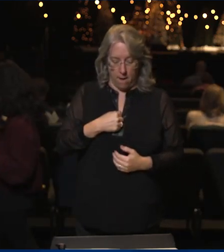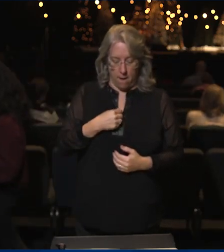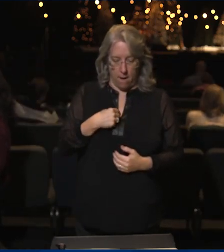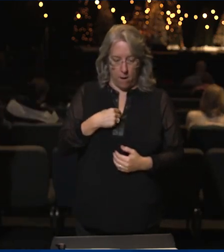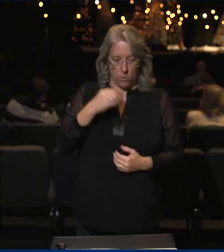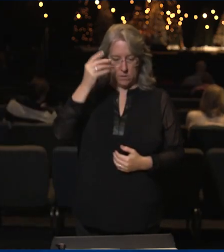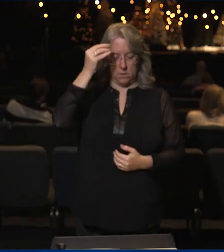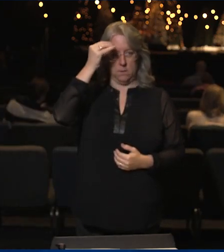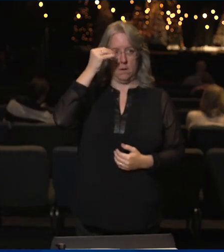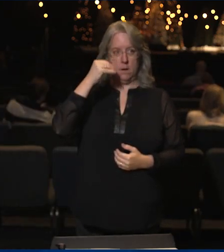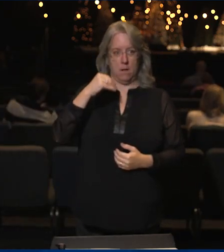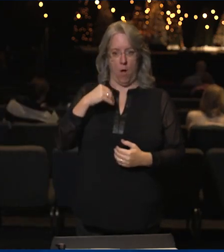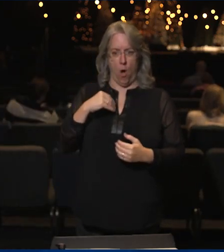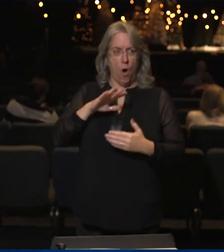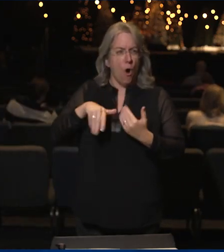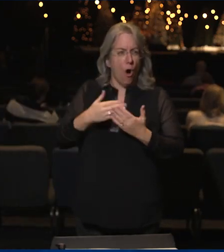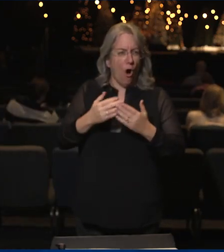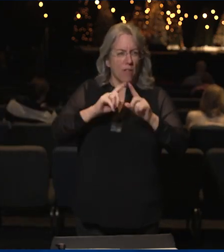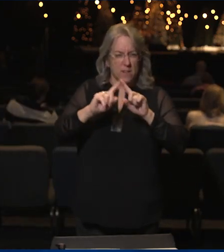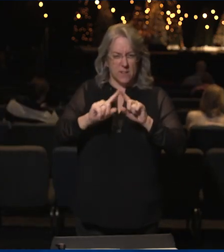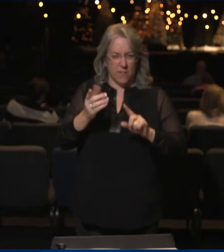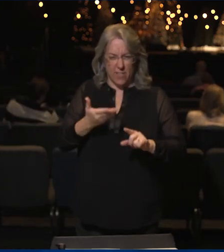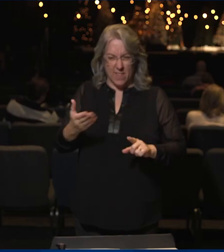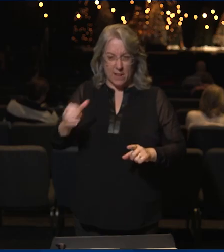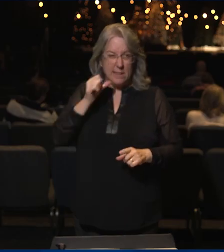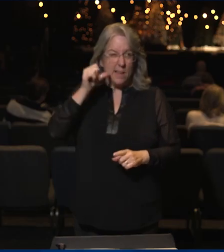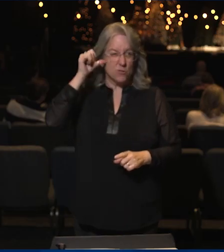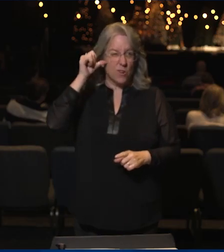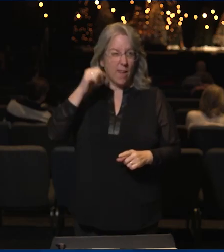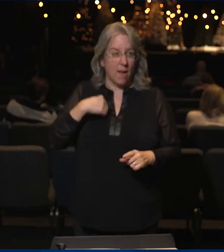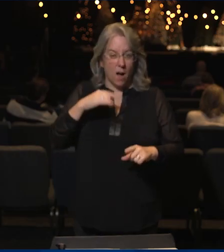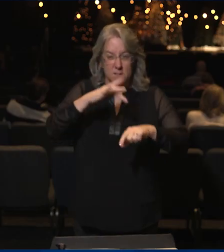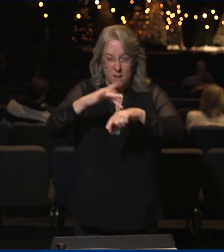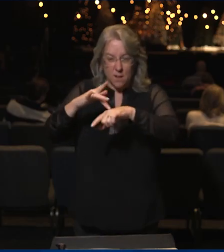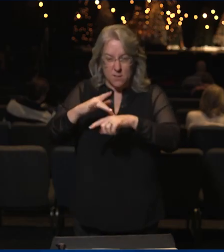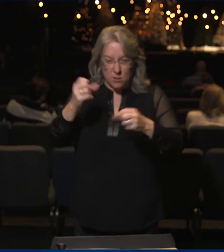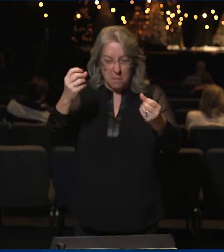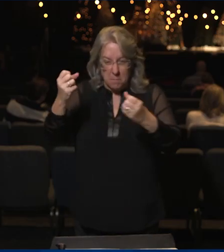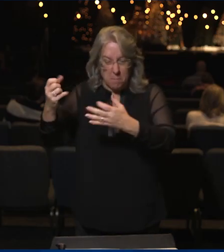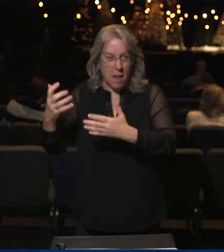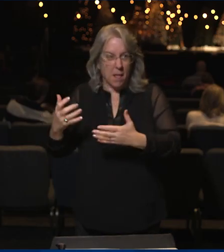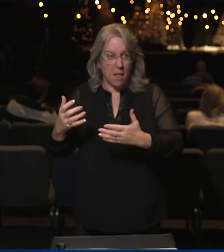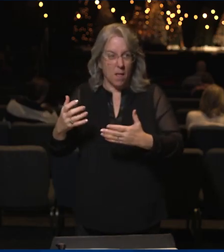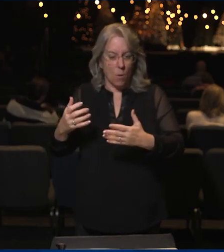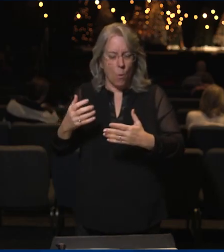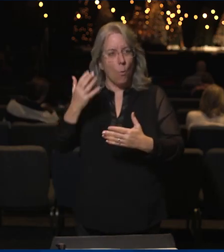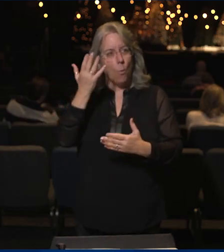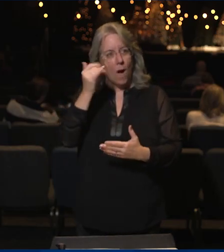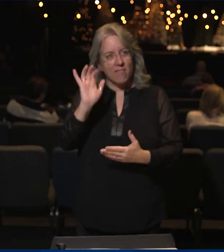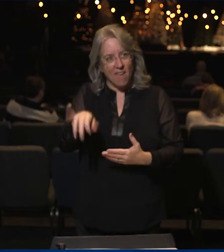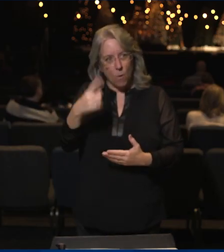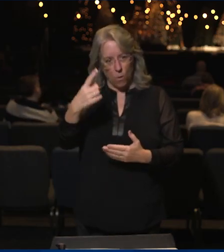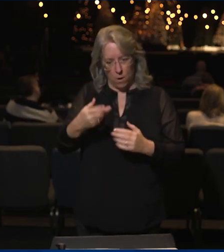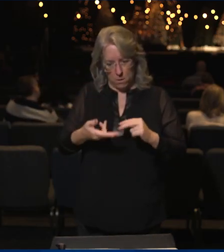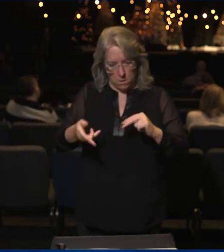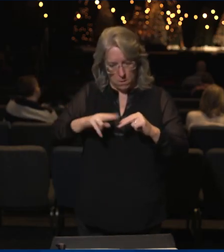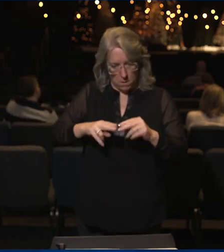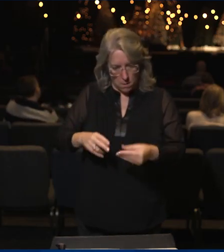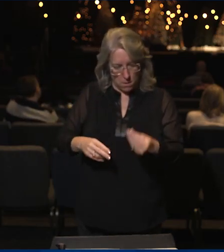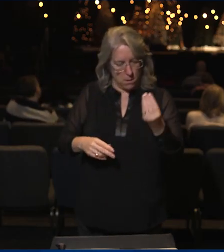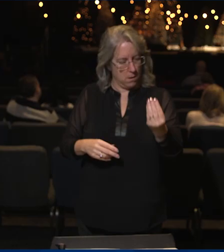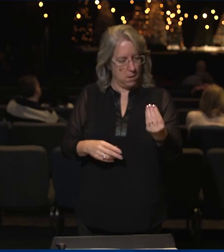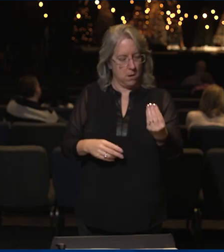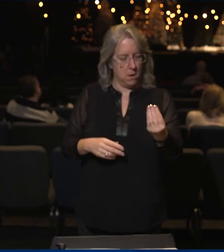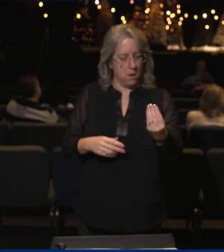memory out of all of the things that I touched yesterday come to mind, and there were a number of things that I just was so thankful